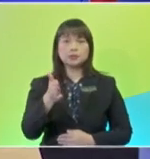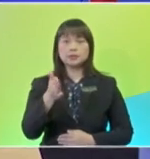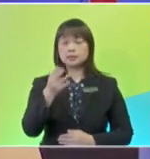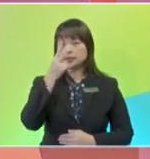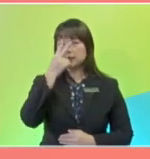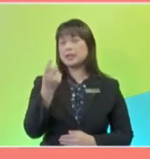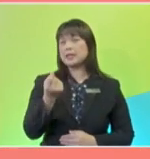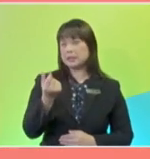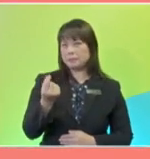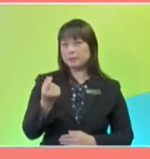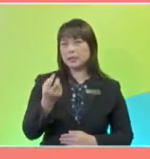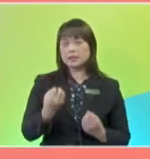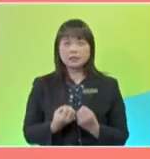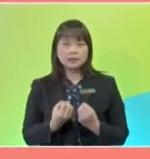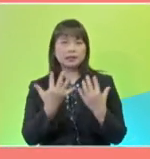moon.